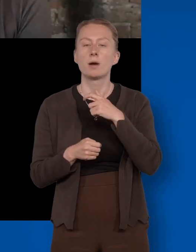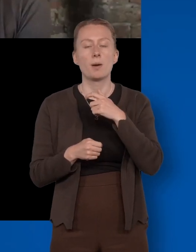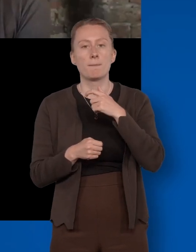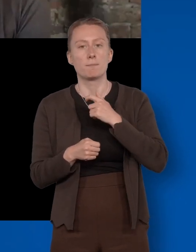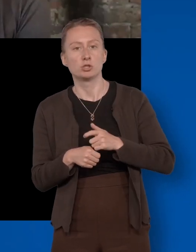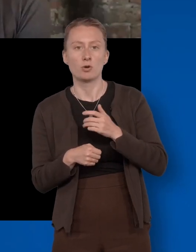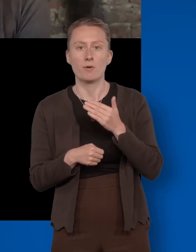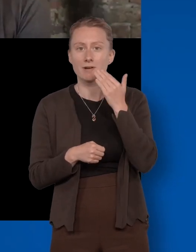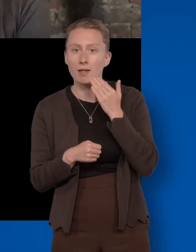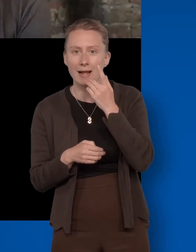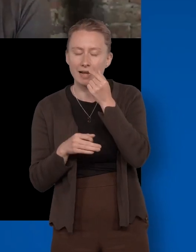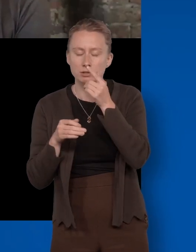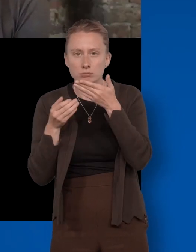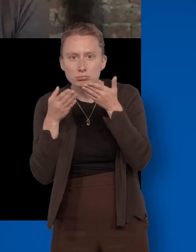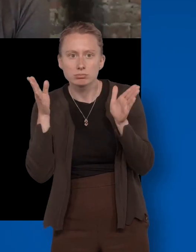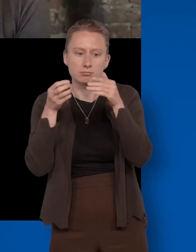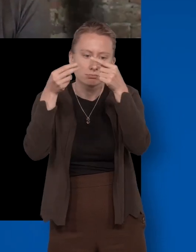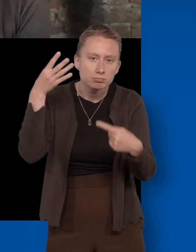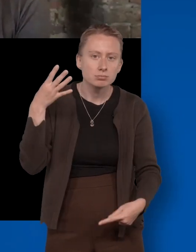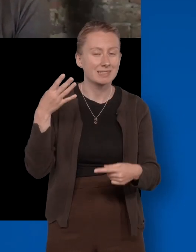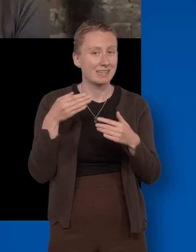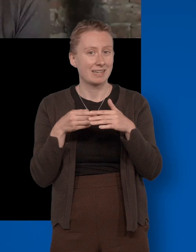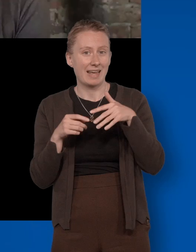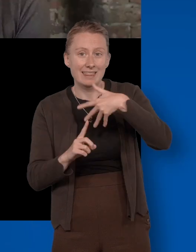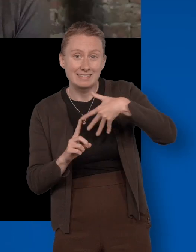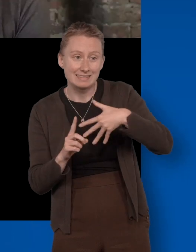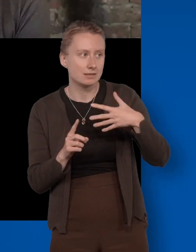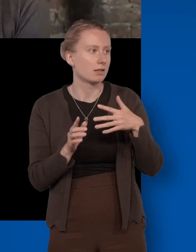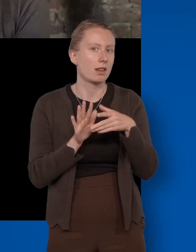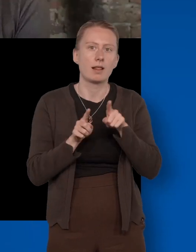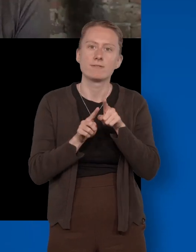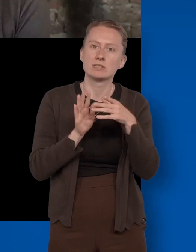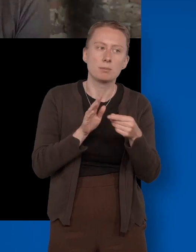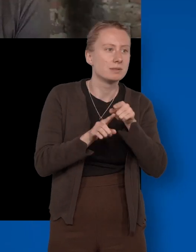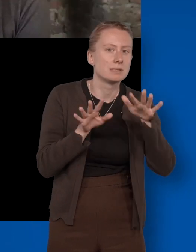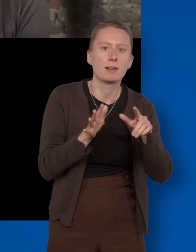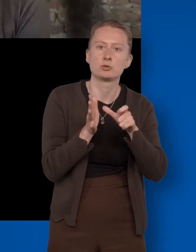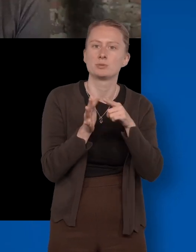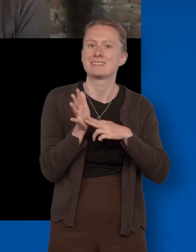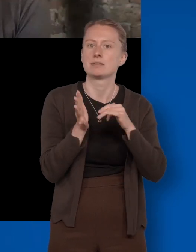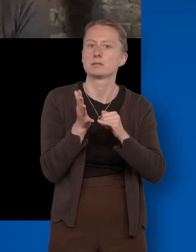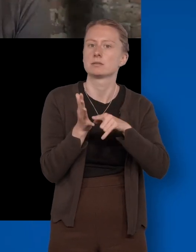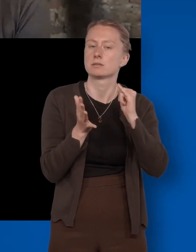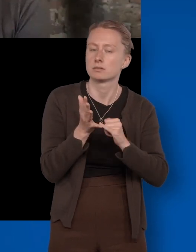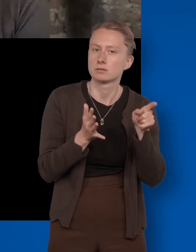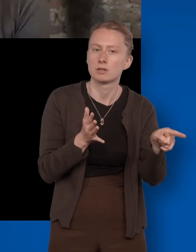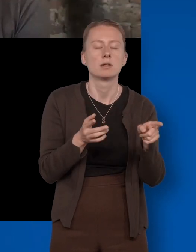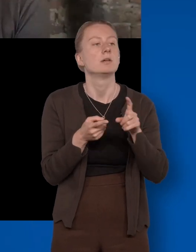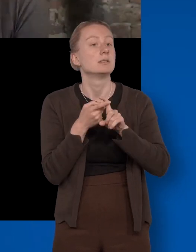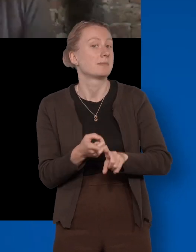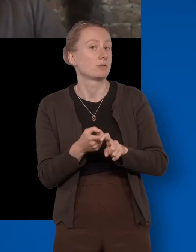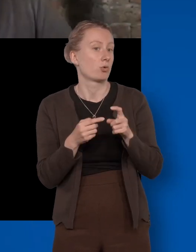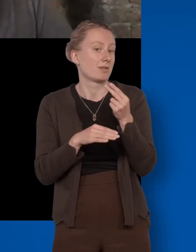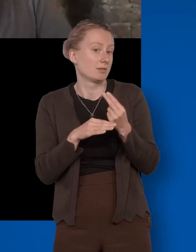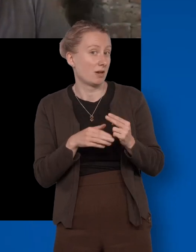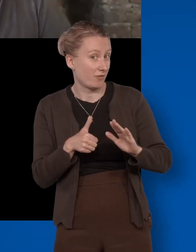it's, the whole range of ethnicities that the census might use, for example. So this is just depending on the